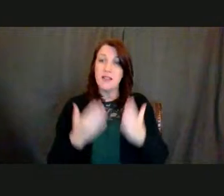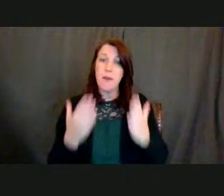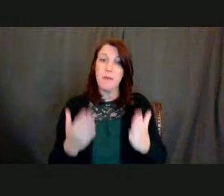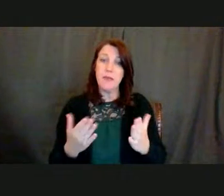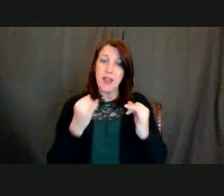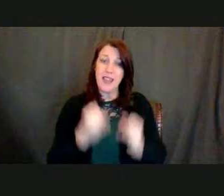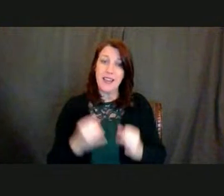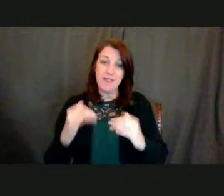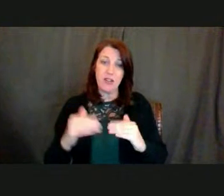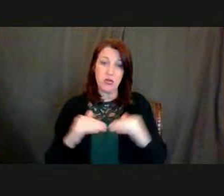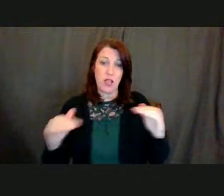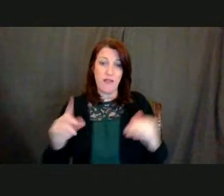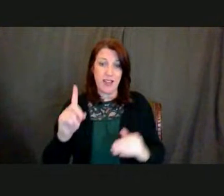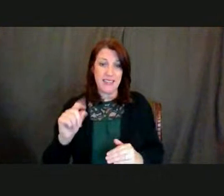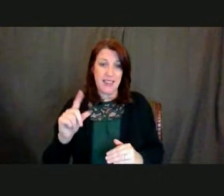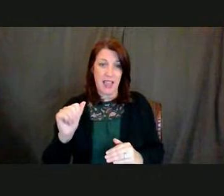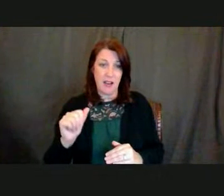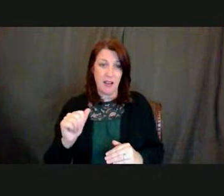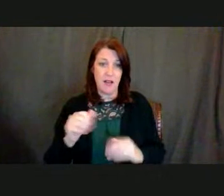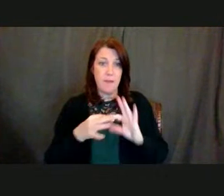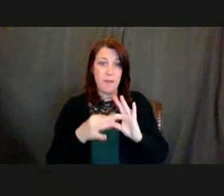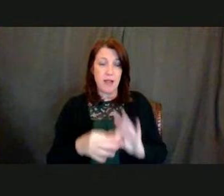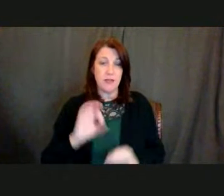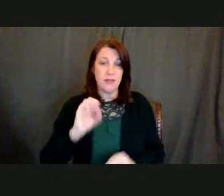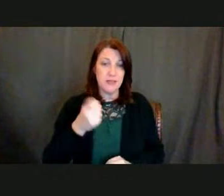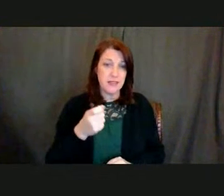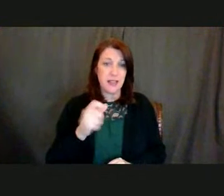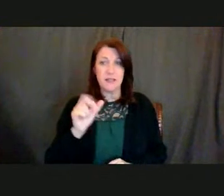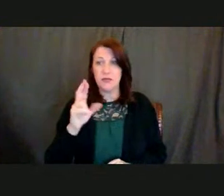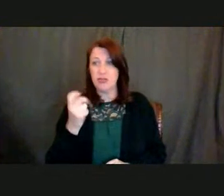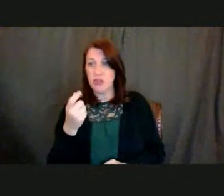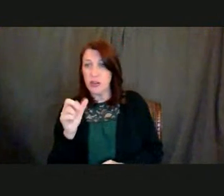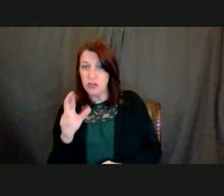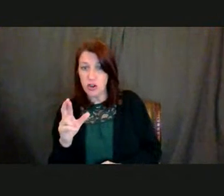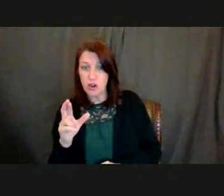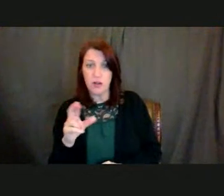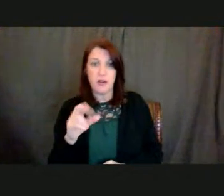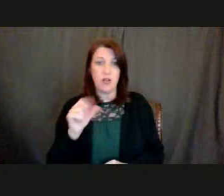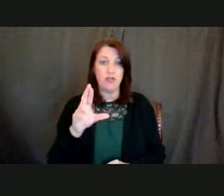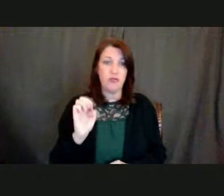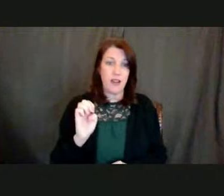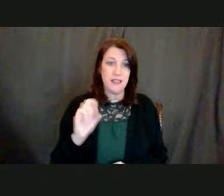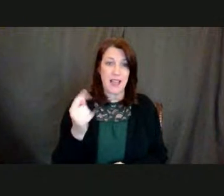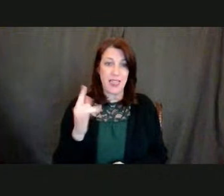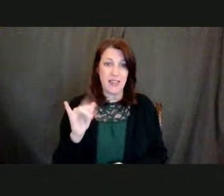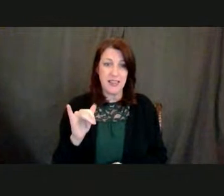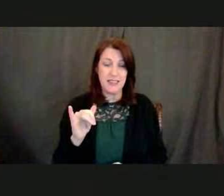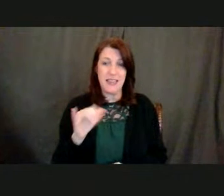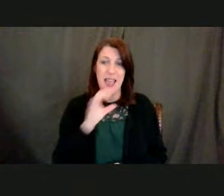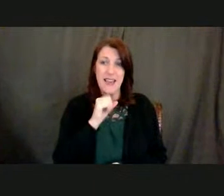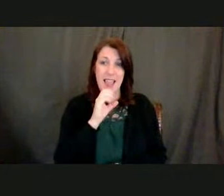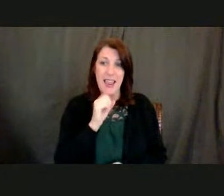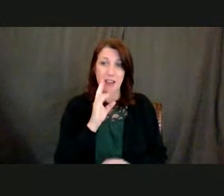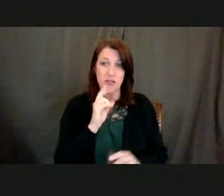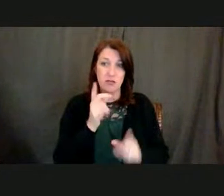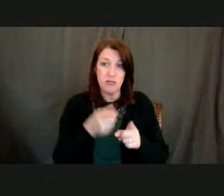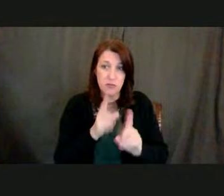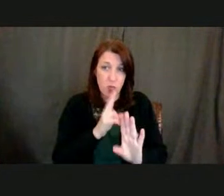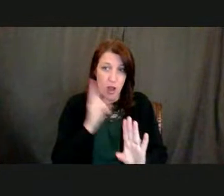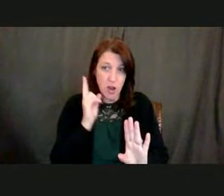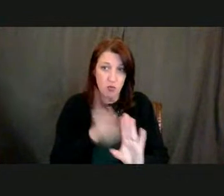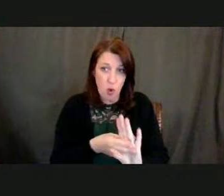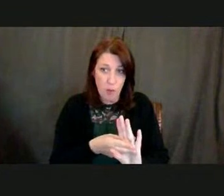on participant sex or gender, race, ethnicity, and age at enrollment in progress reports.